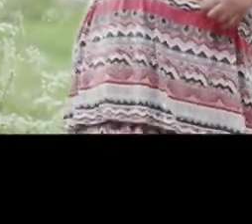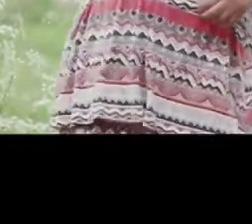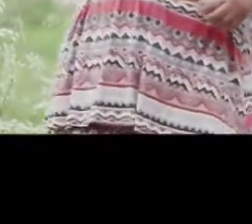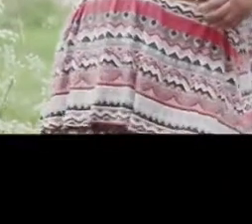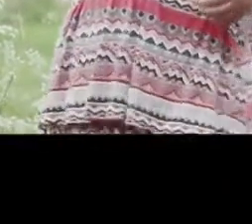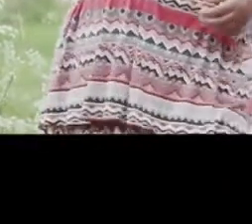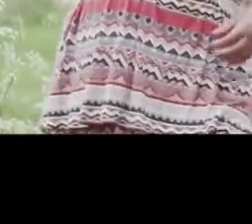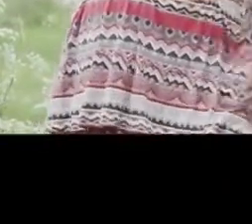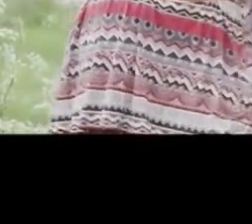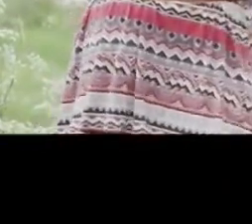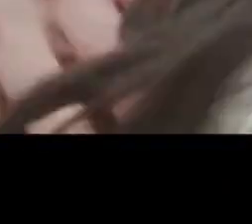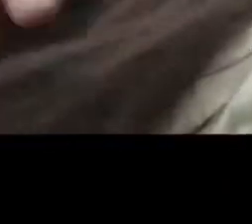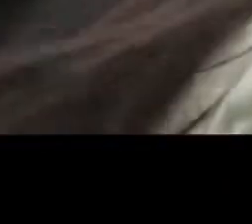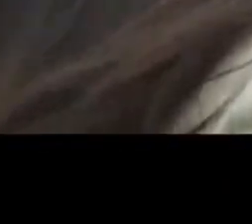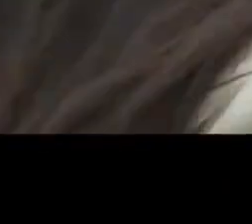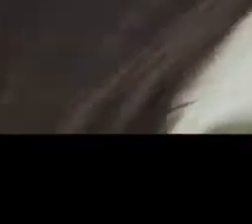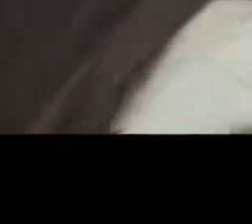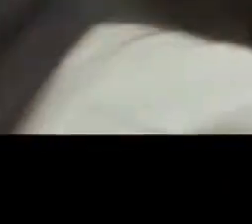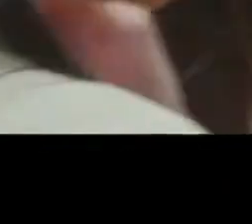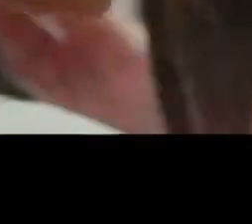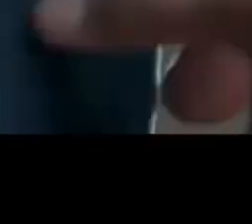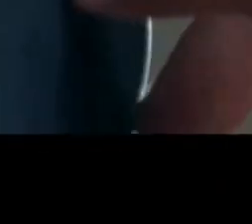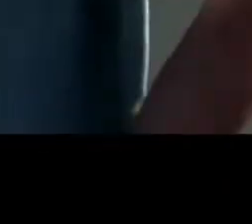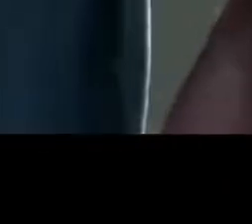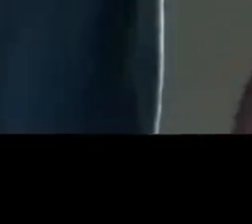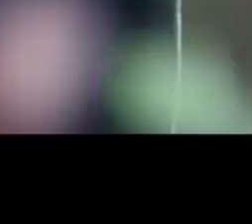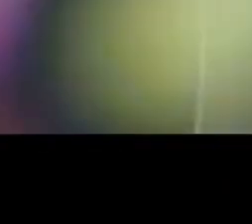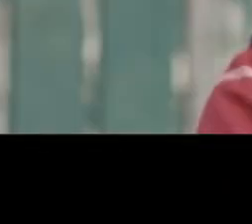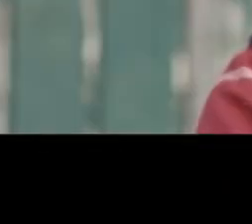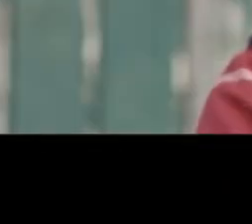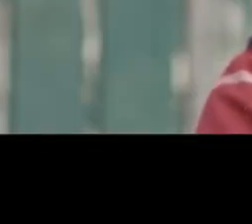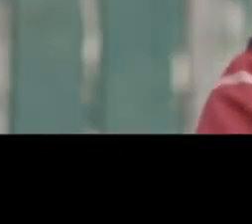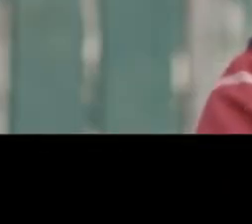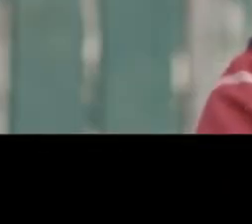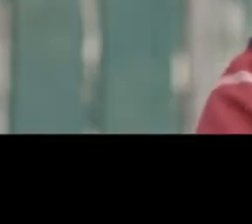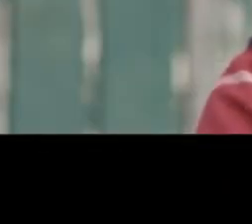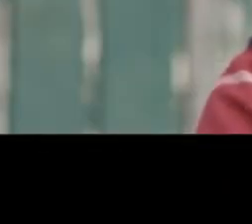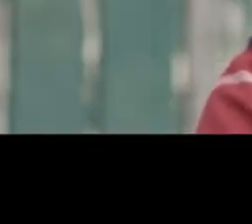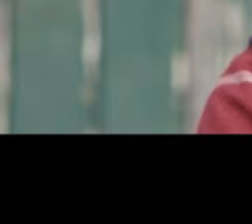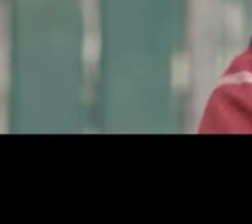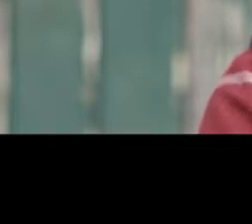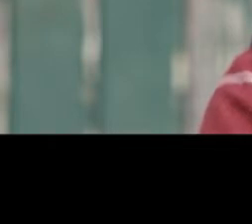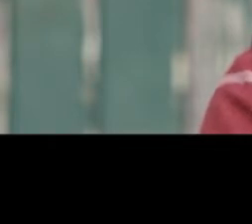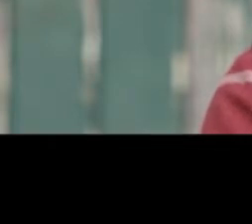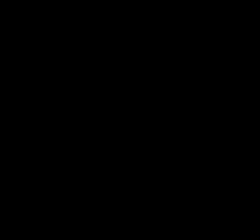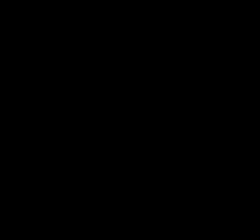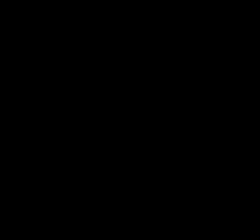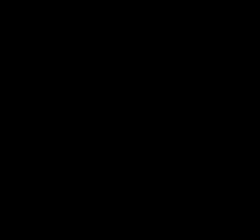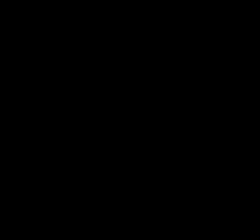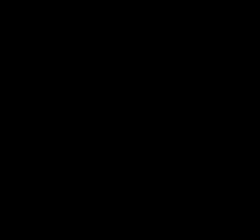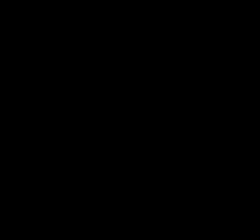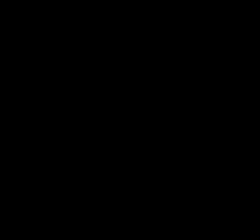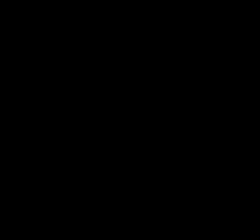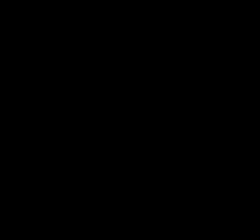Because it is people like you and people like me that are going to make the change today.